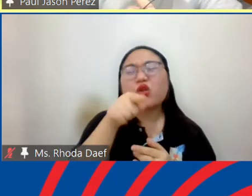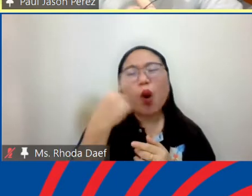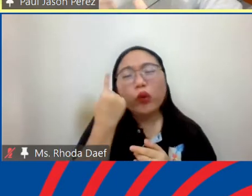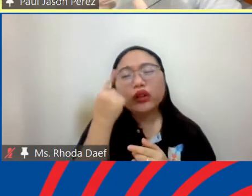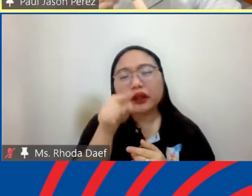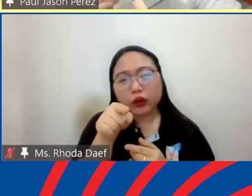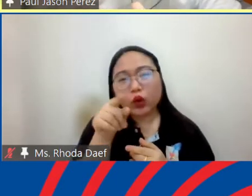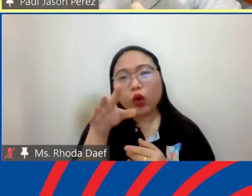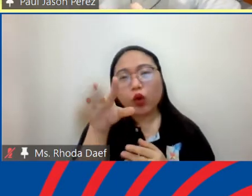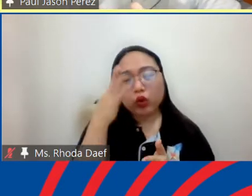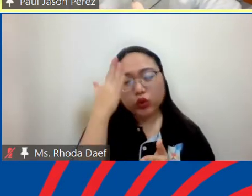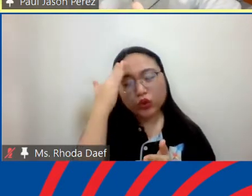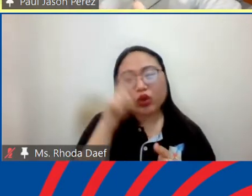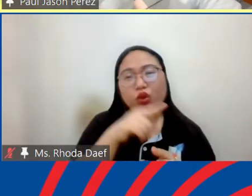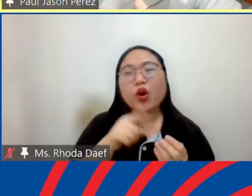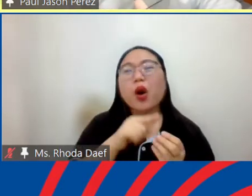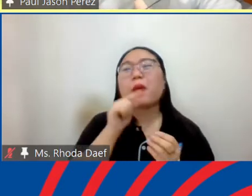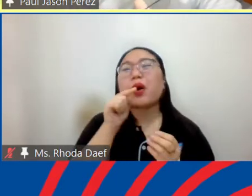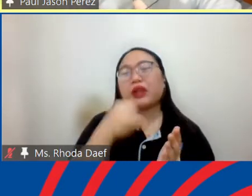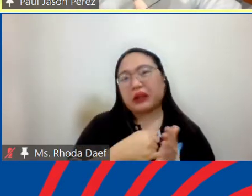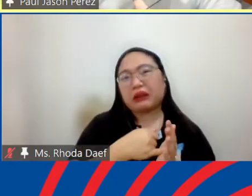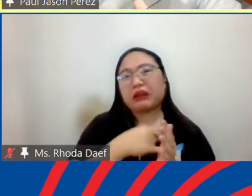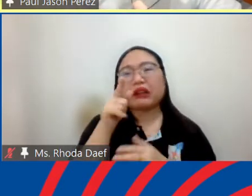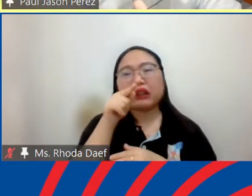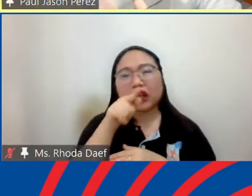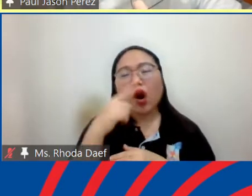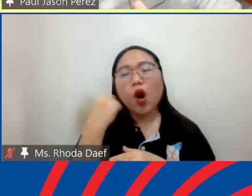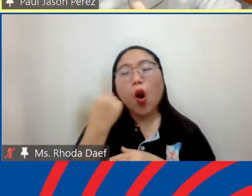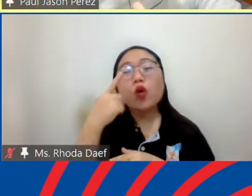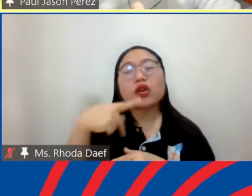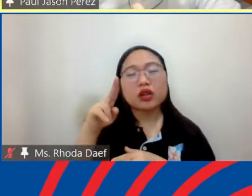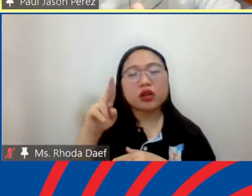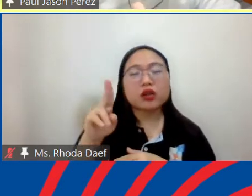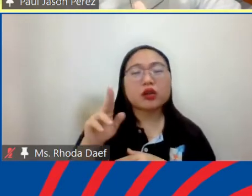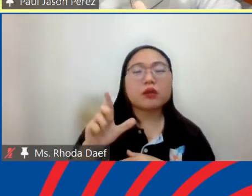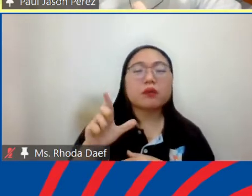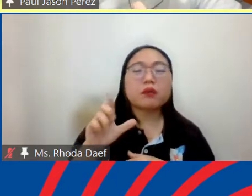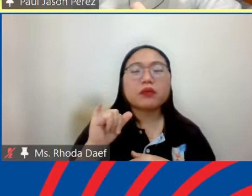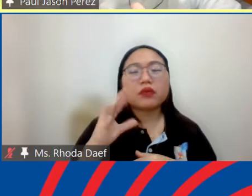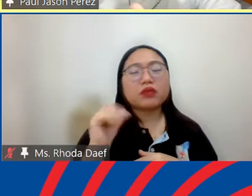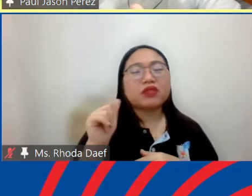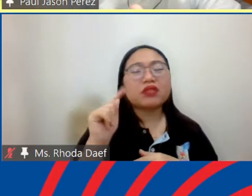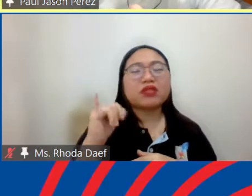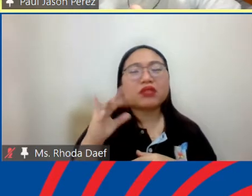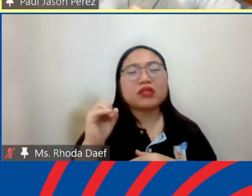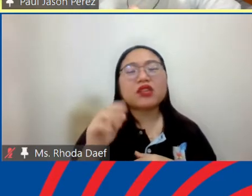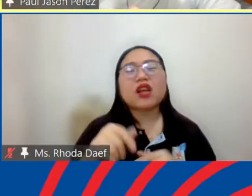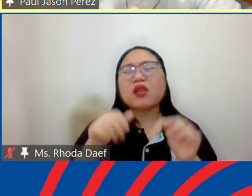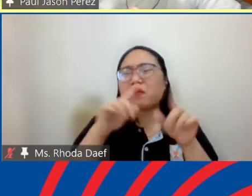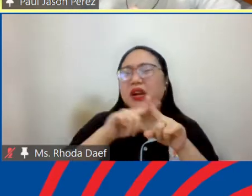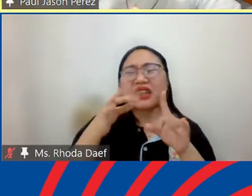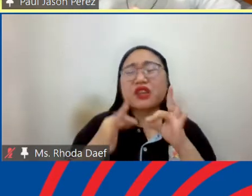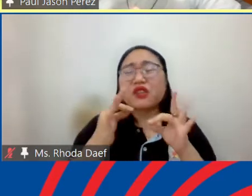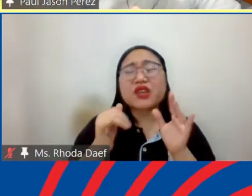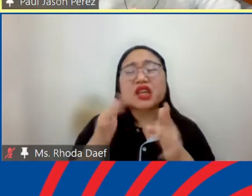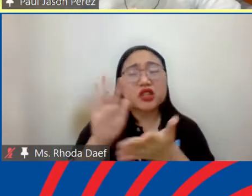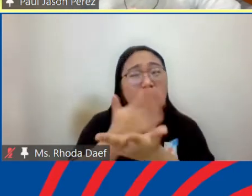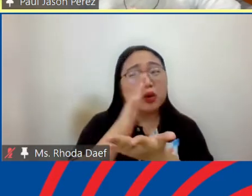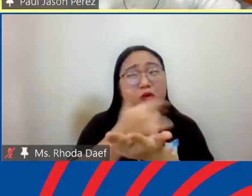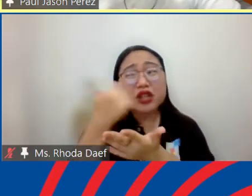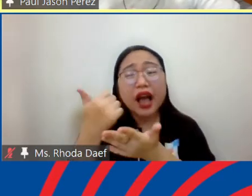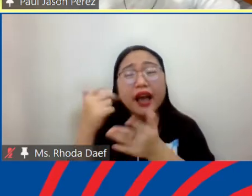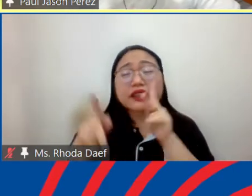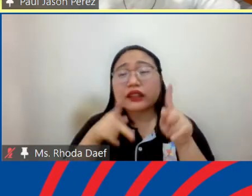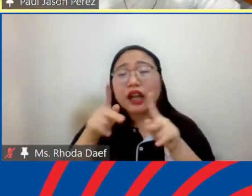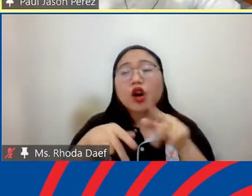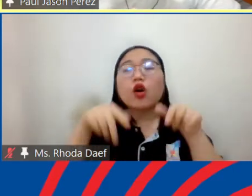Yung publication mo lang yung magka-count. But if you share it to the community, there's a chance that other researchers